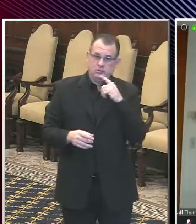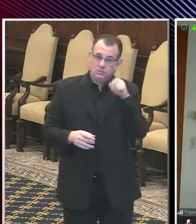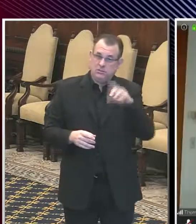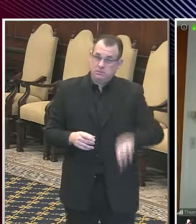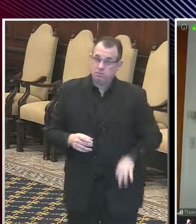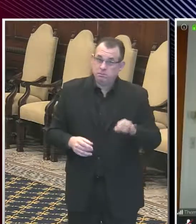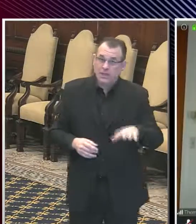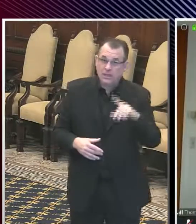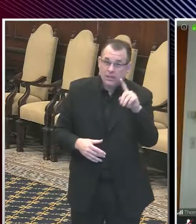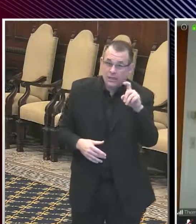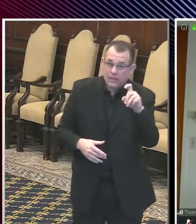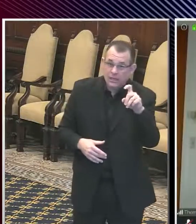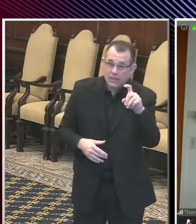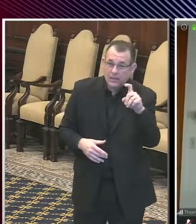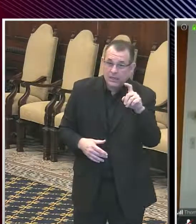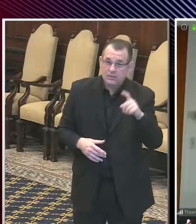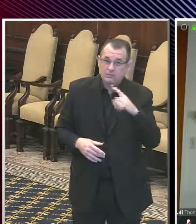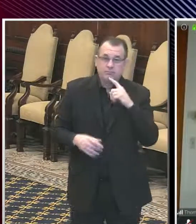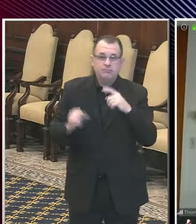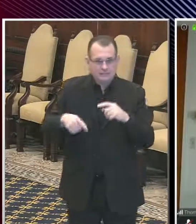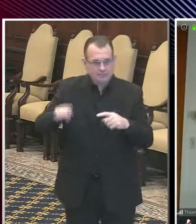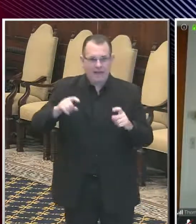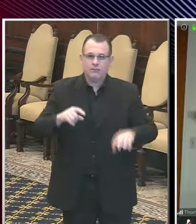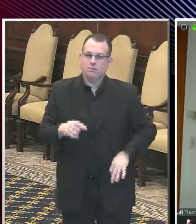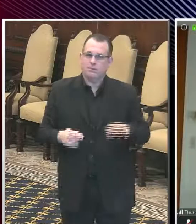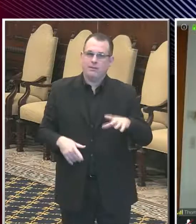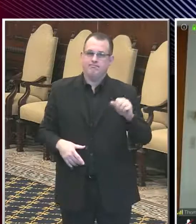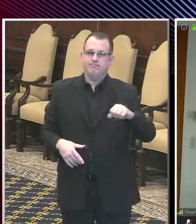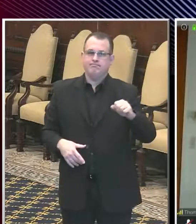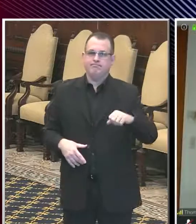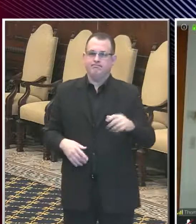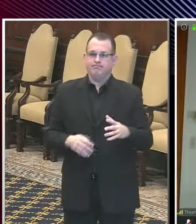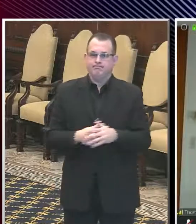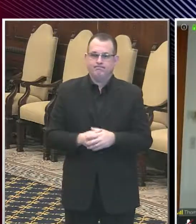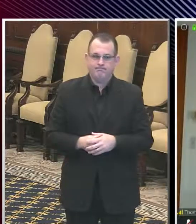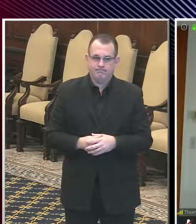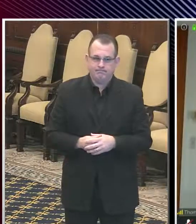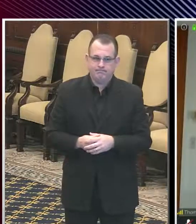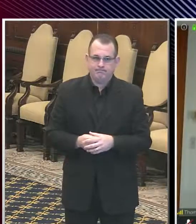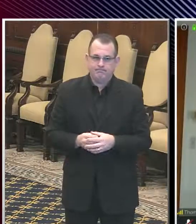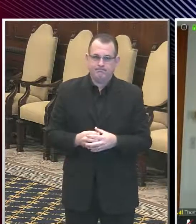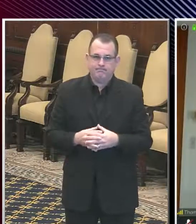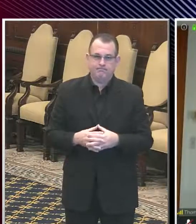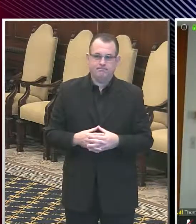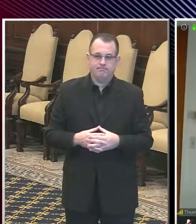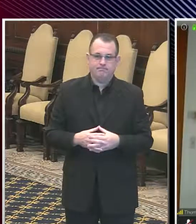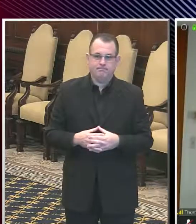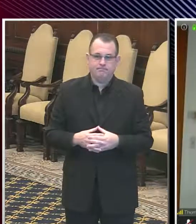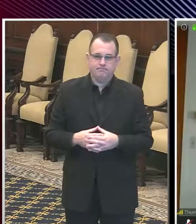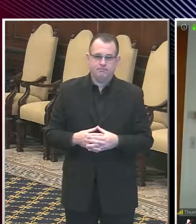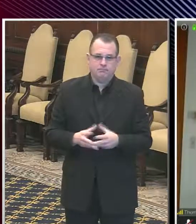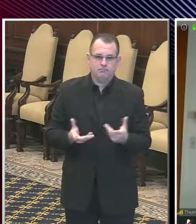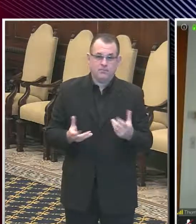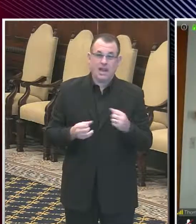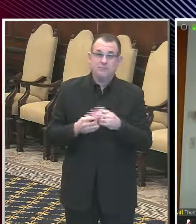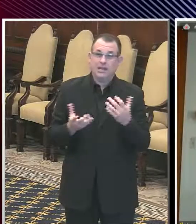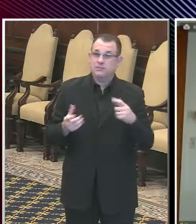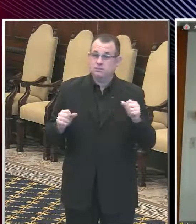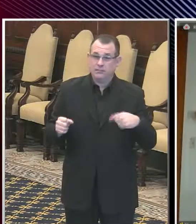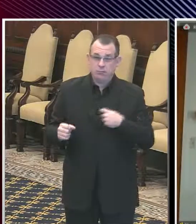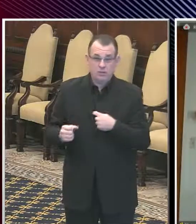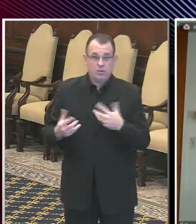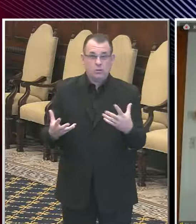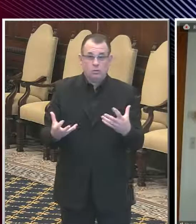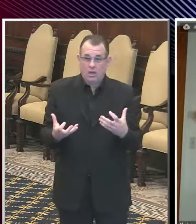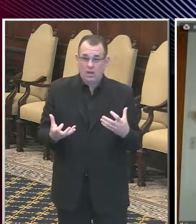absolutely a cost of the testing, and there's some amount that the city can pay, but right now the city's budget's in trouble. So as much as possible, we want to have the cost of the test